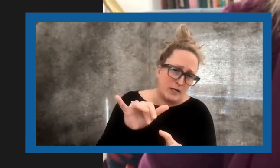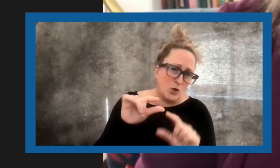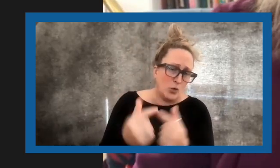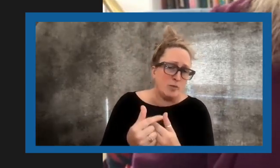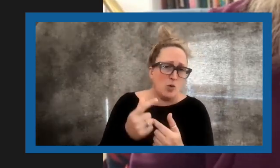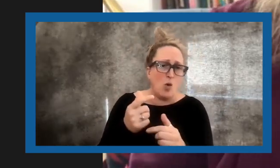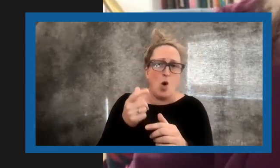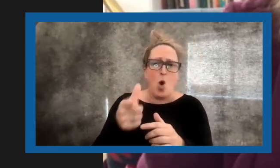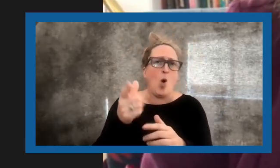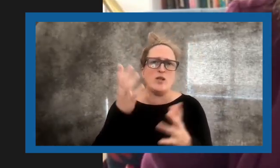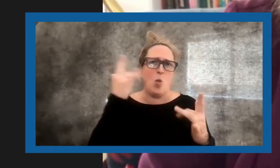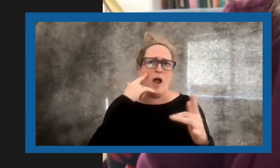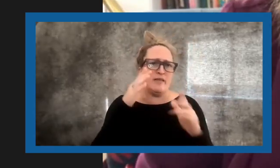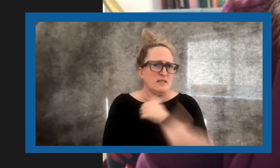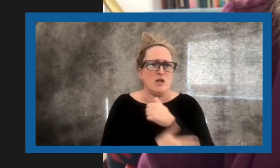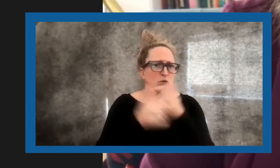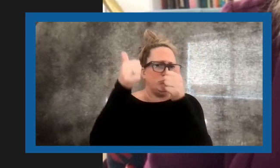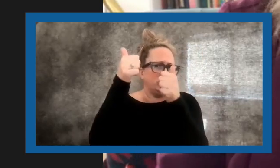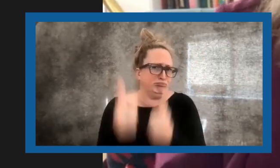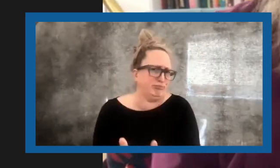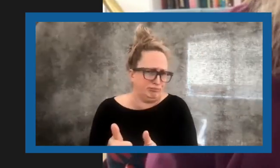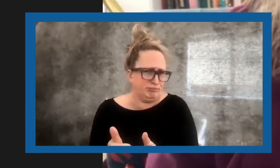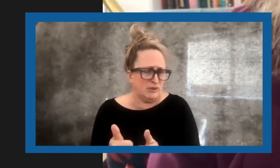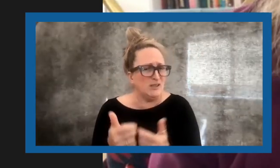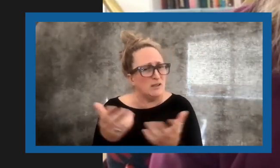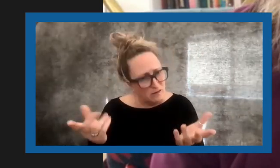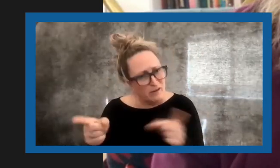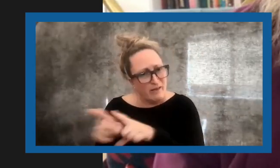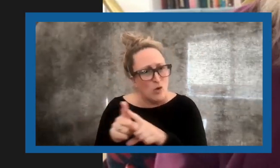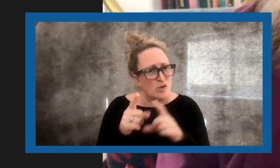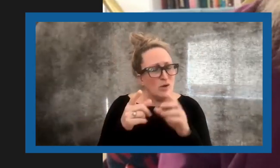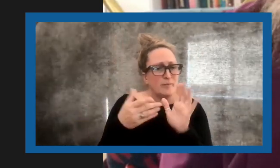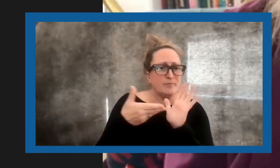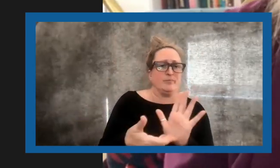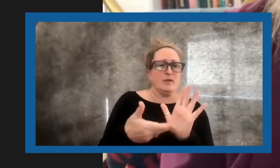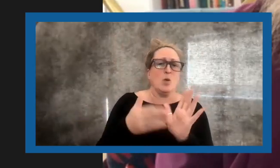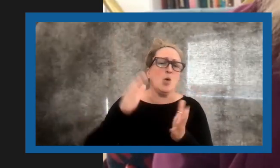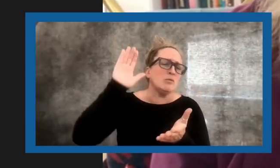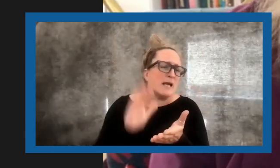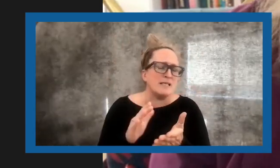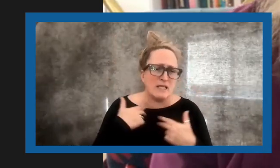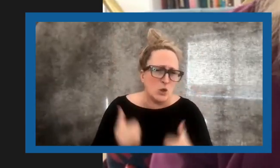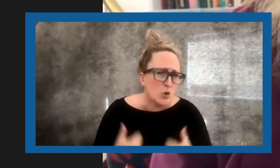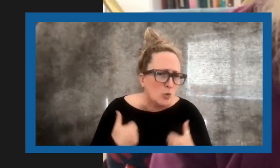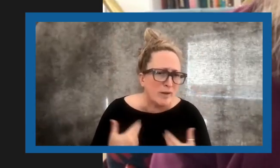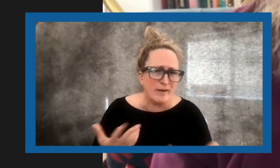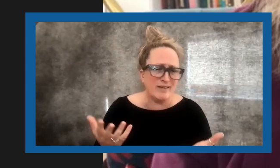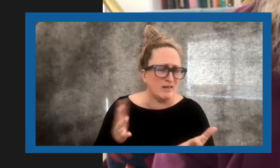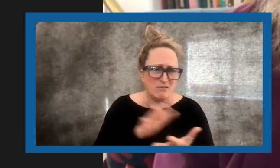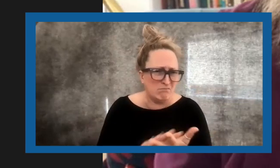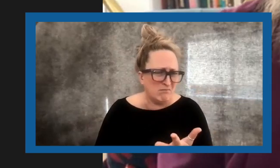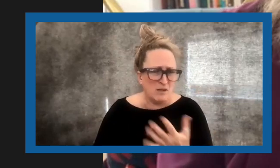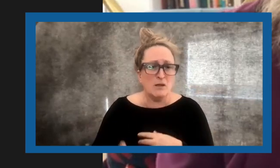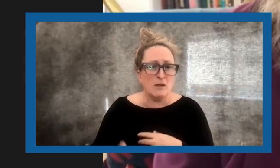of decay in this country, they too have also painted us as less than human. It only follows